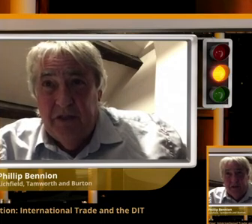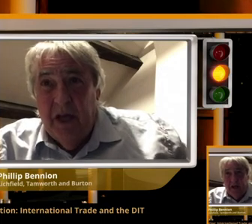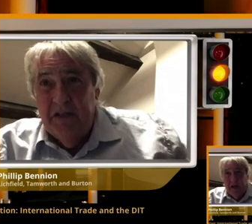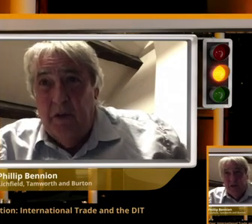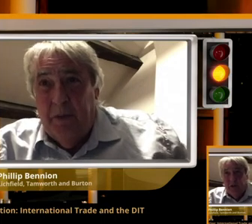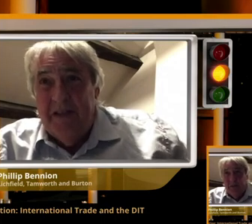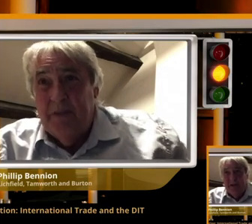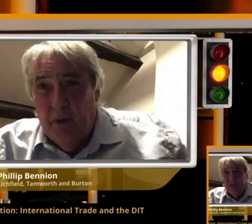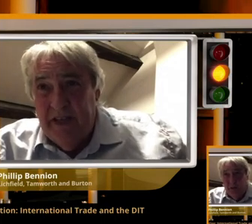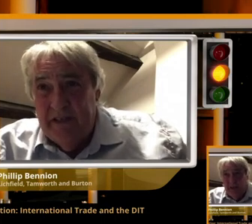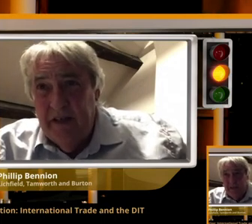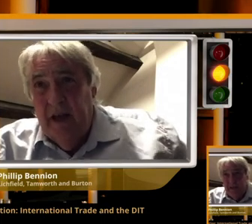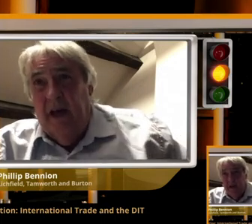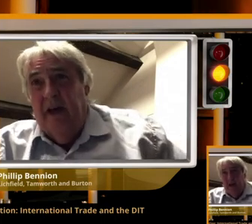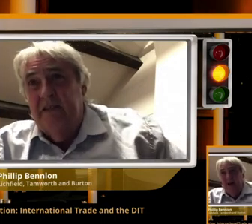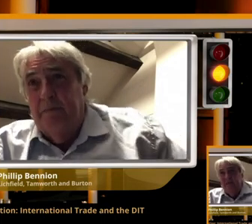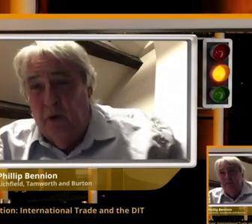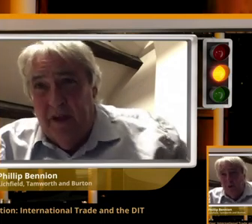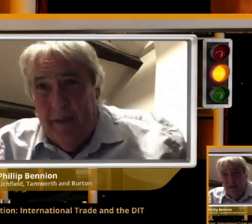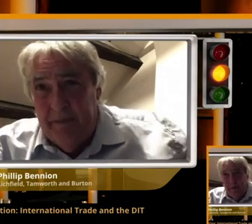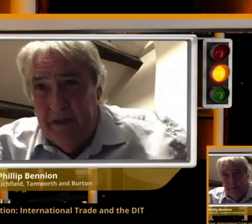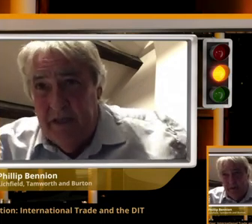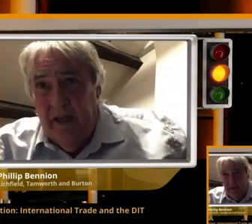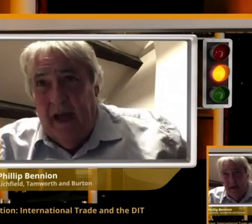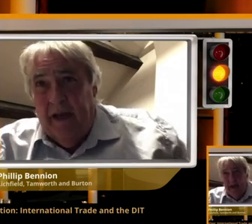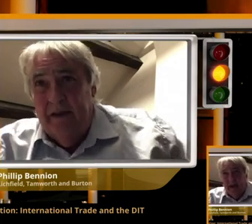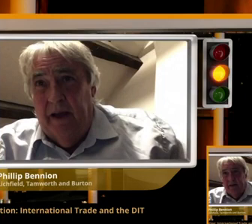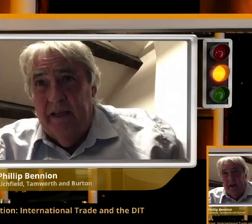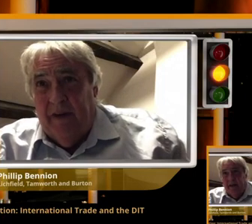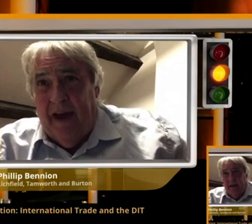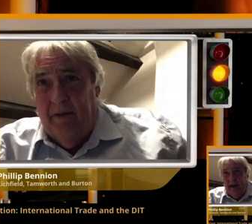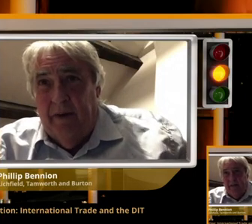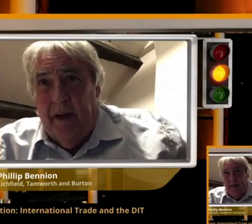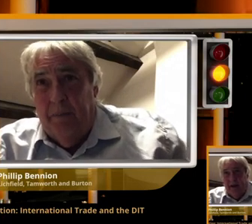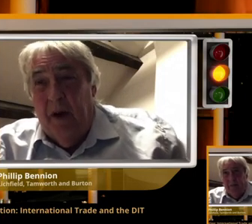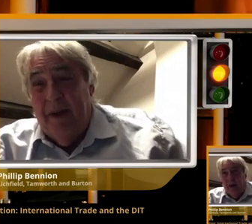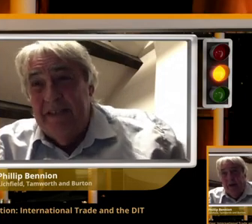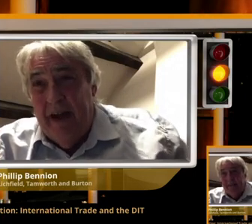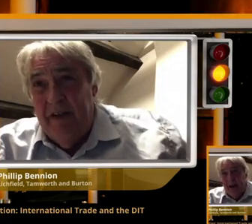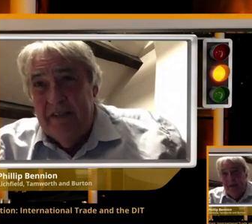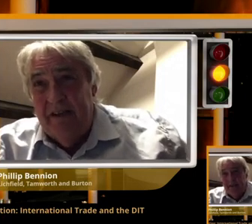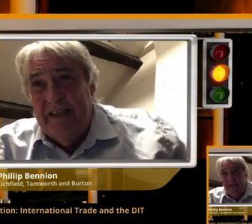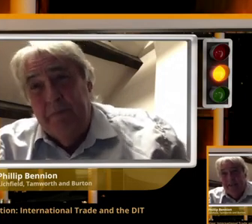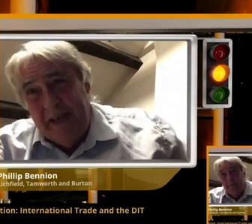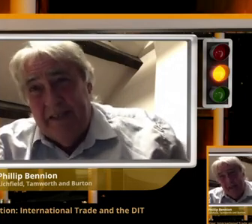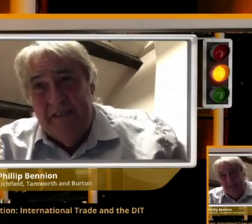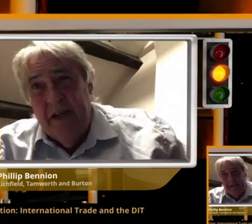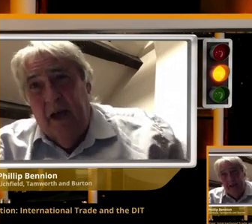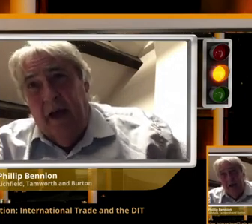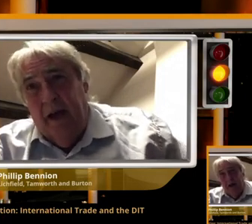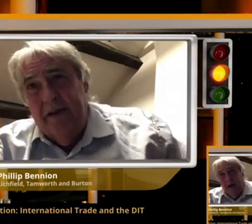motion. So please support it, support the amendment, and give our parliamentarians at least a